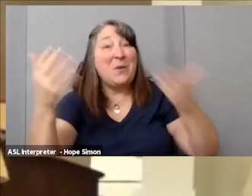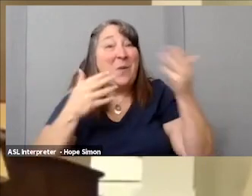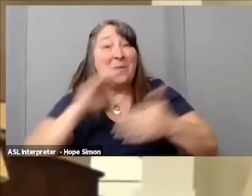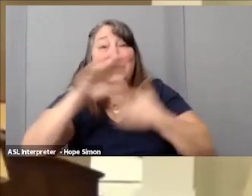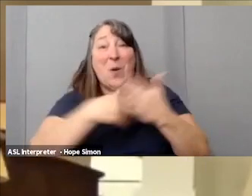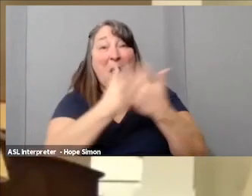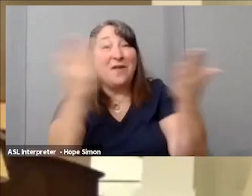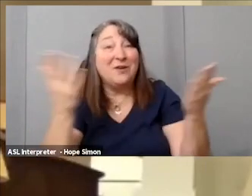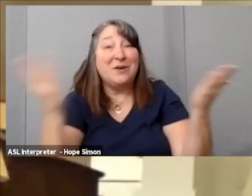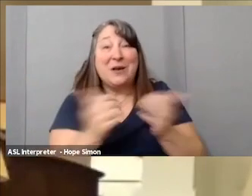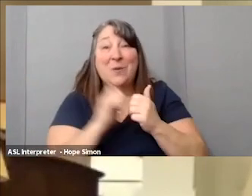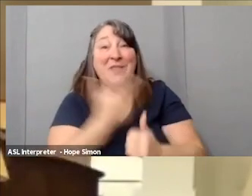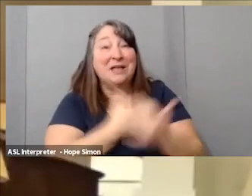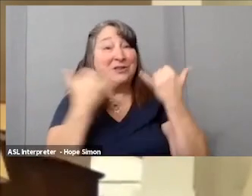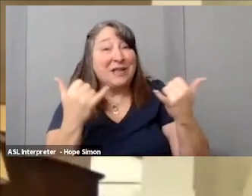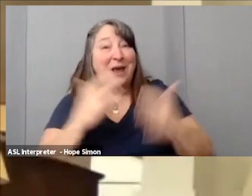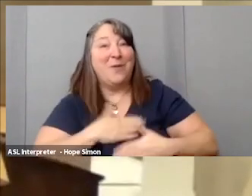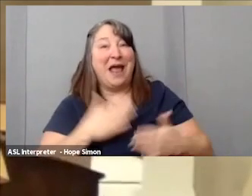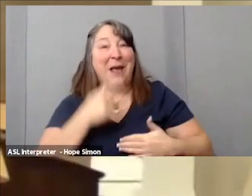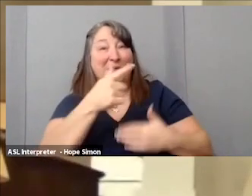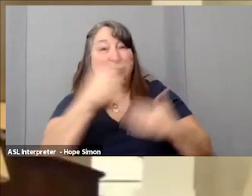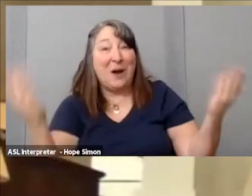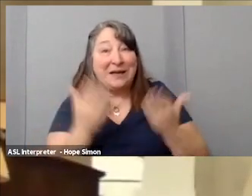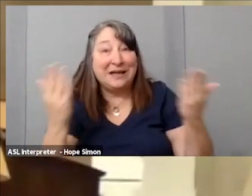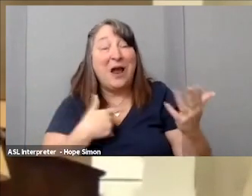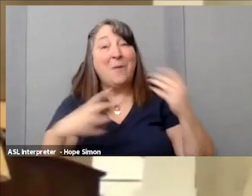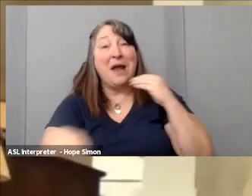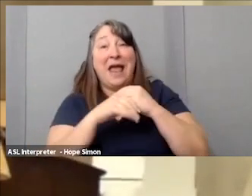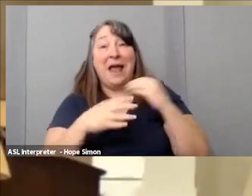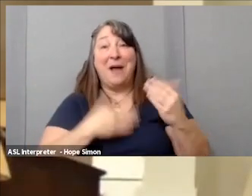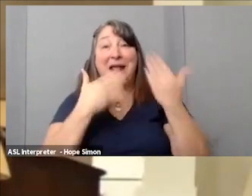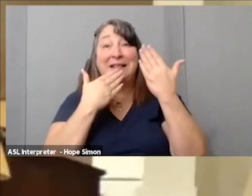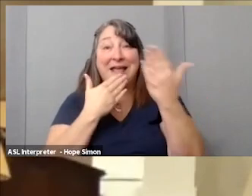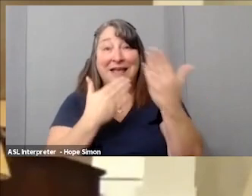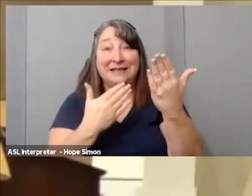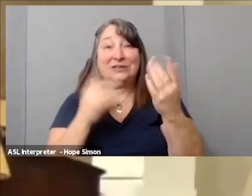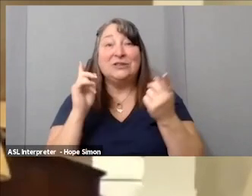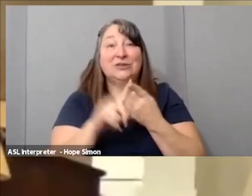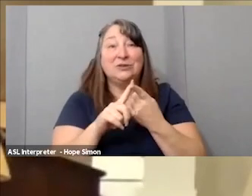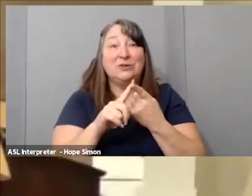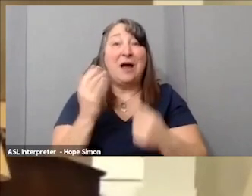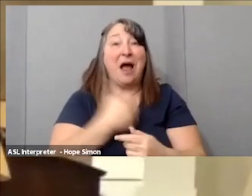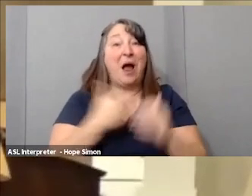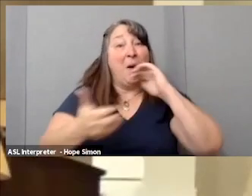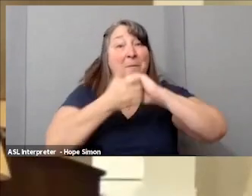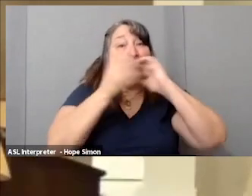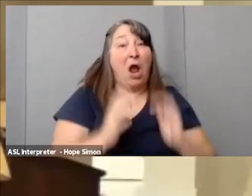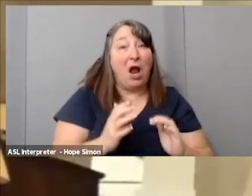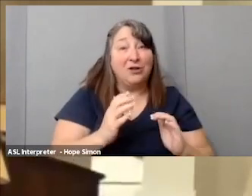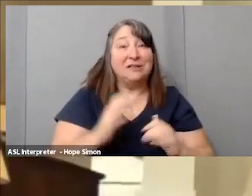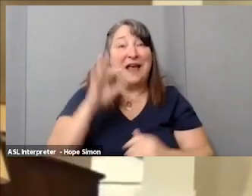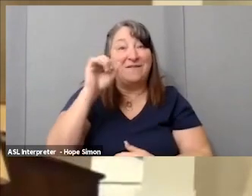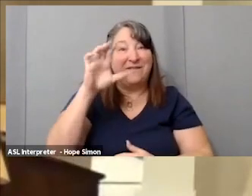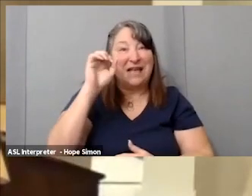today. Very happy that you're here. And I want to add my thanks to our partners at